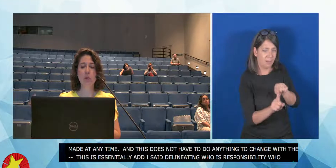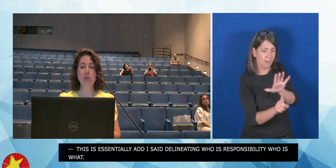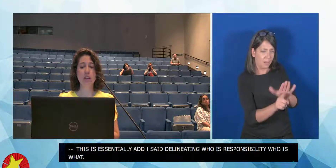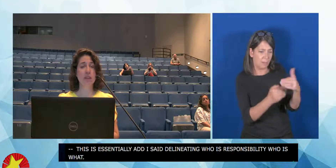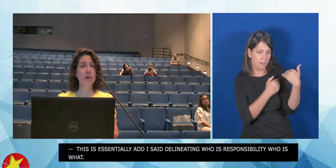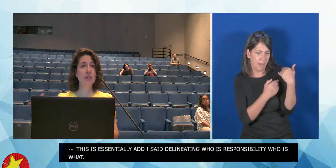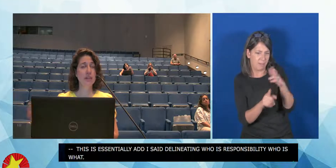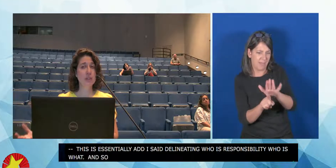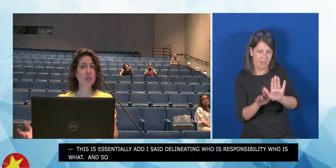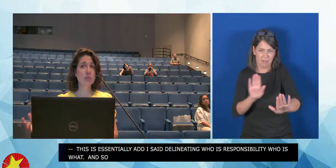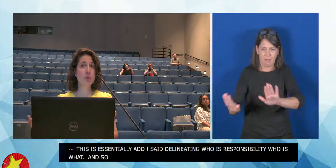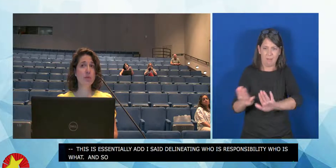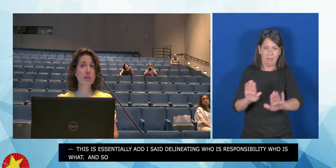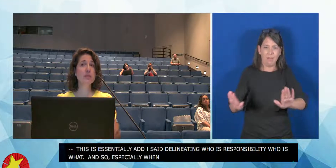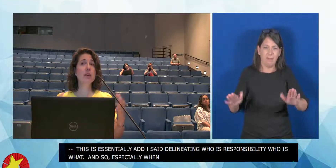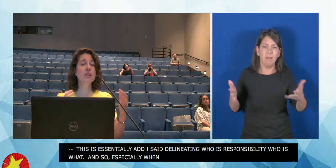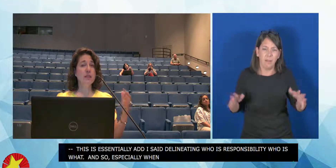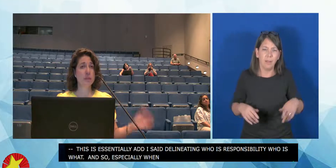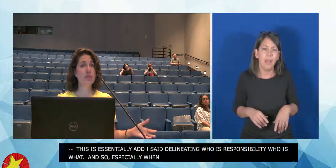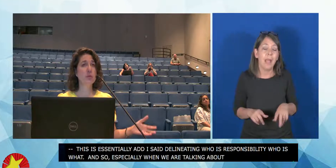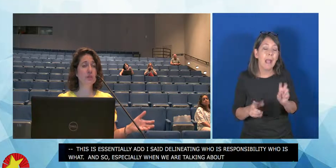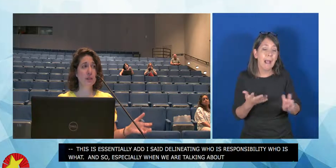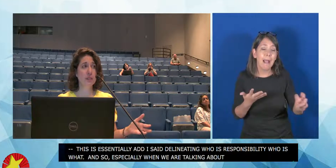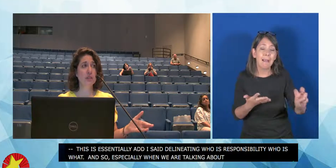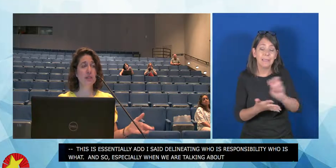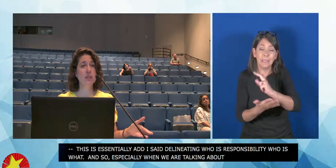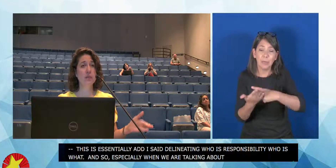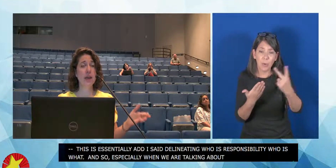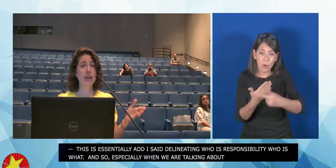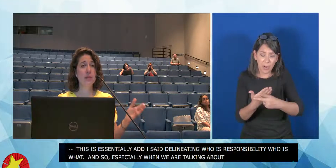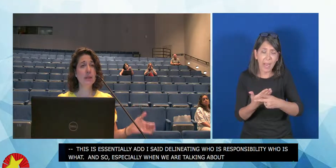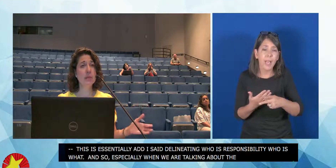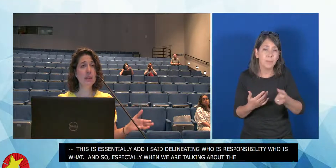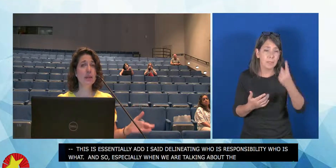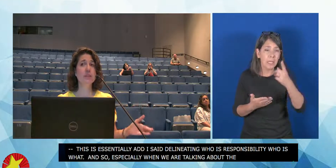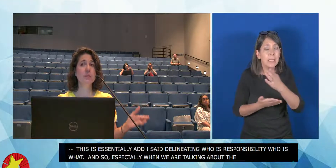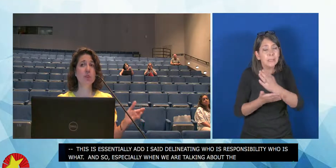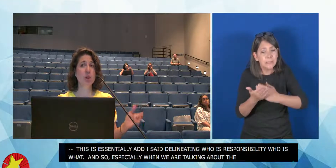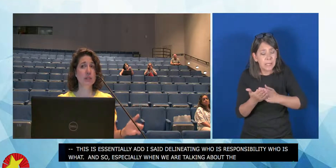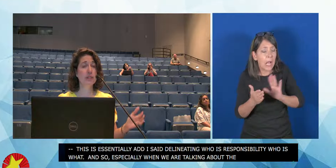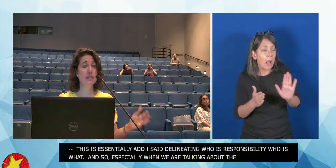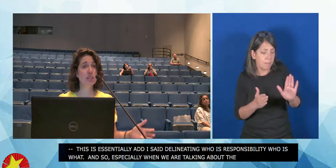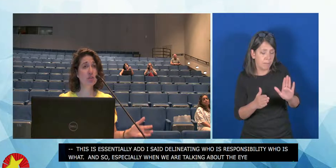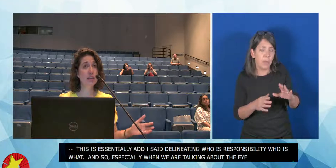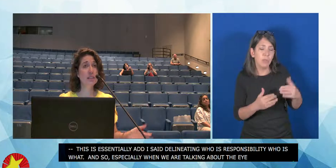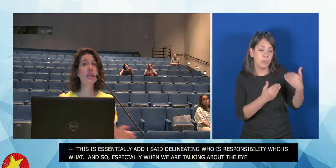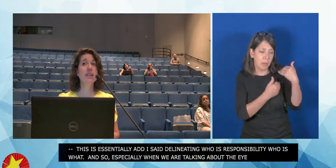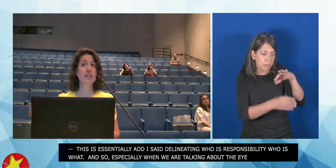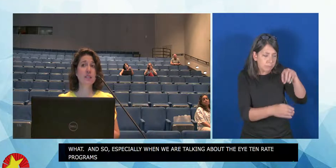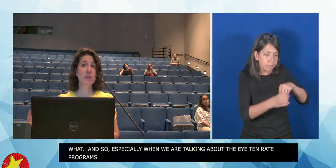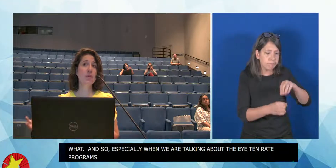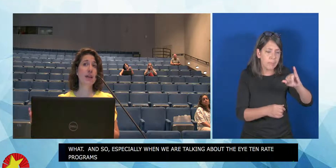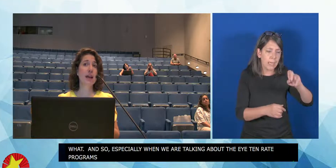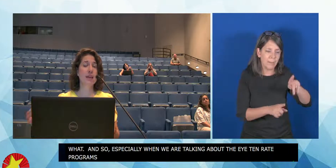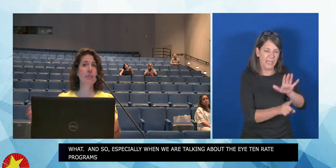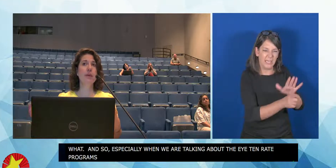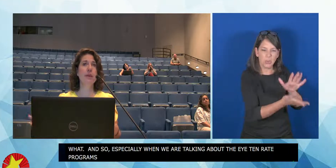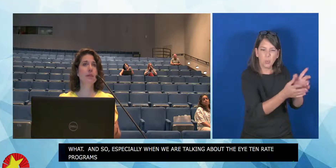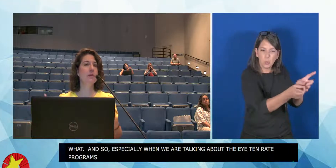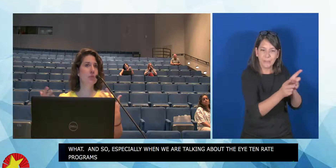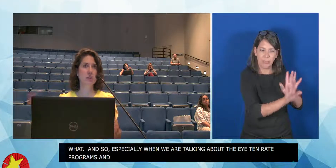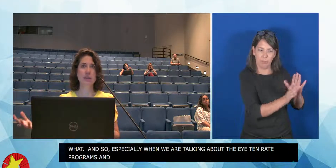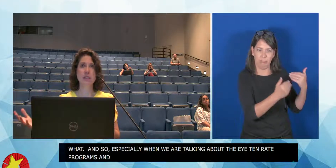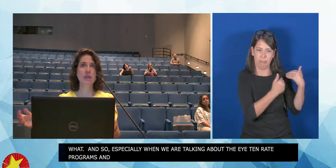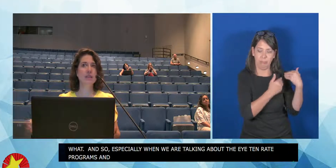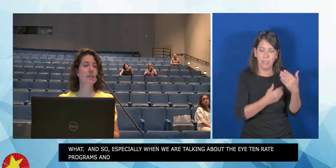when we're talking about the itinerant programs, some of the responsibilities with IEP meetings belong to the district. Some of the